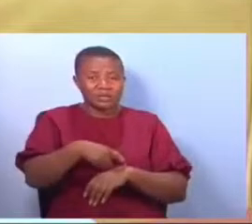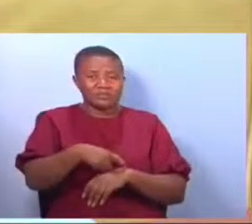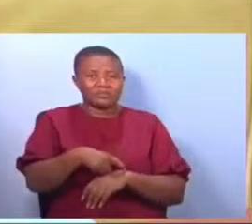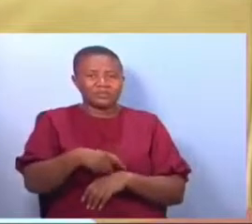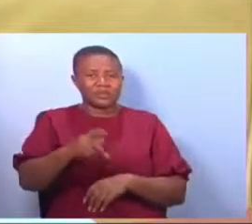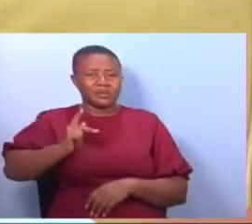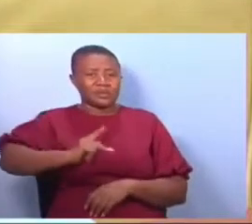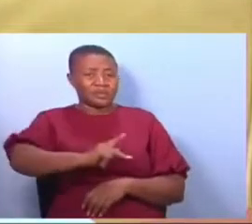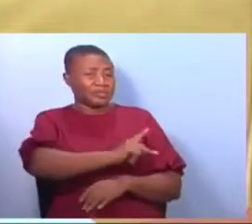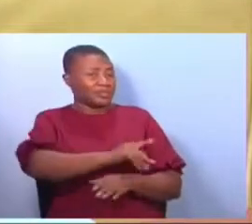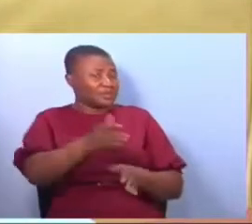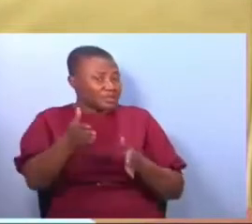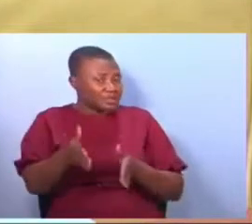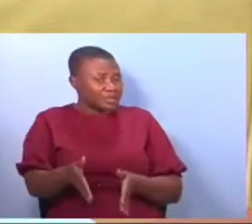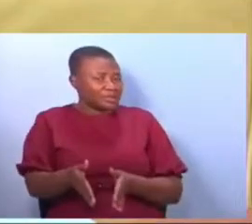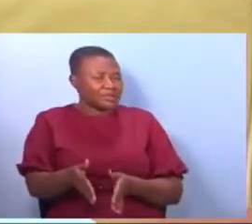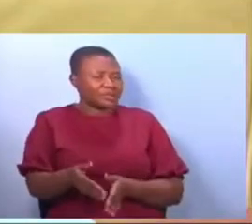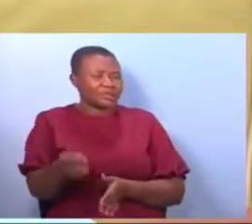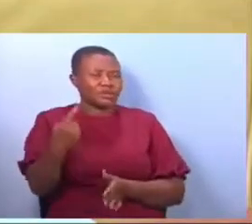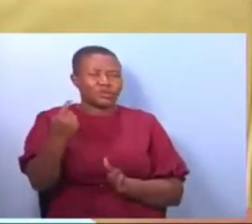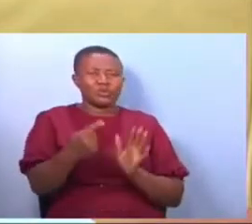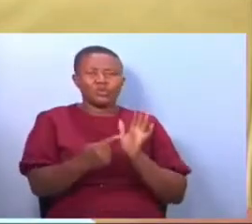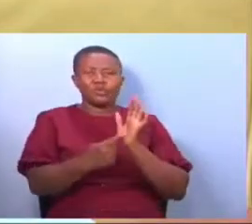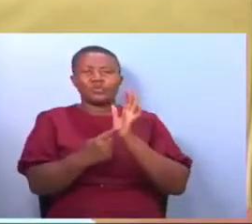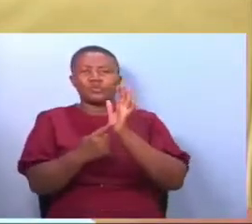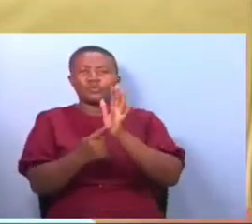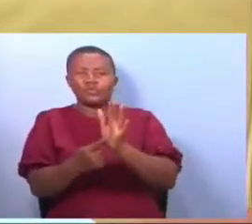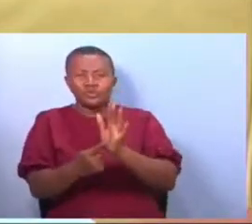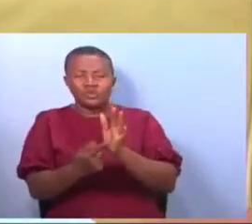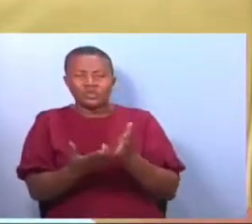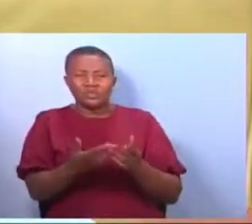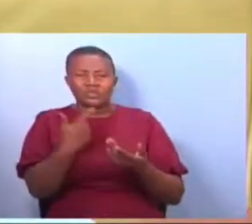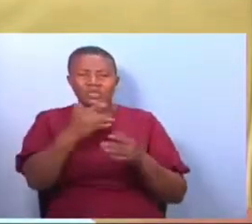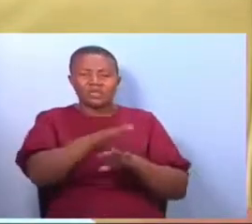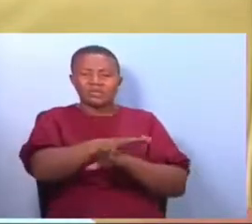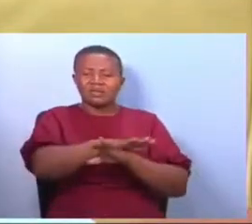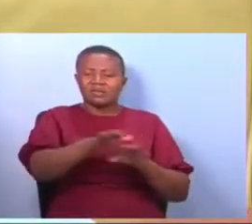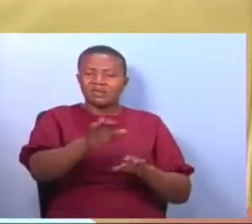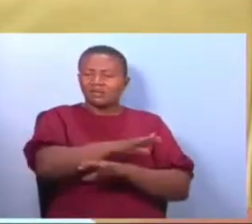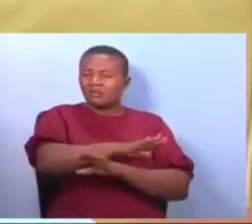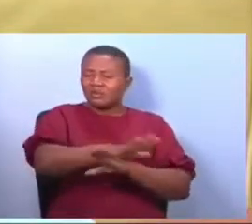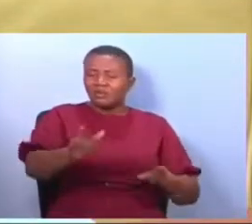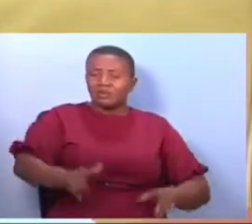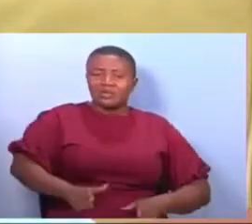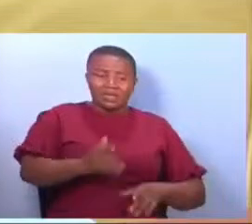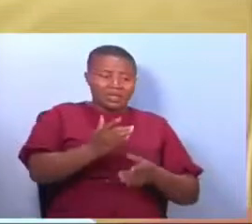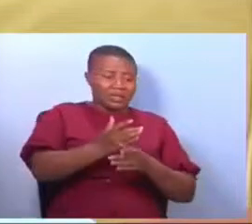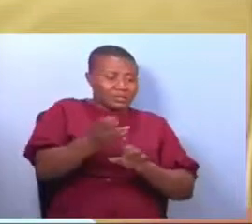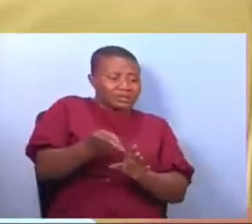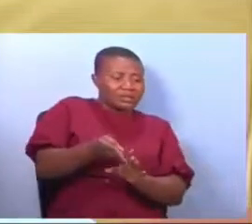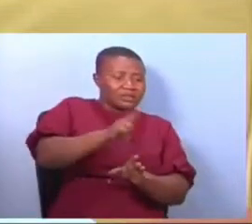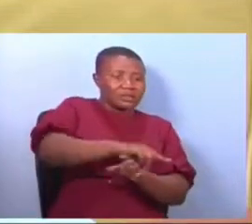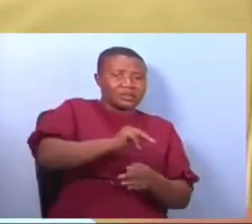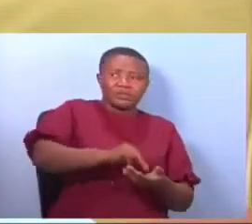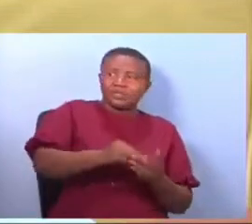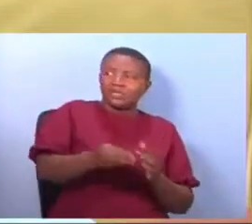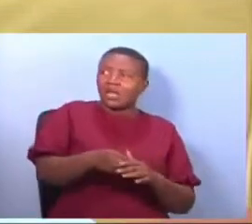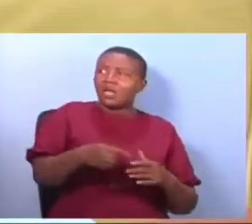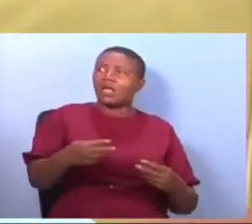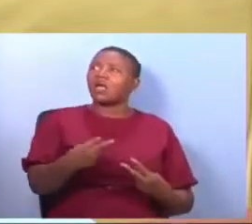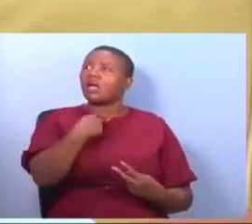parliamentarians create the impression that there's no life after Parliament. And this is where I